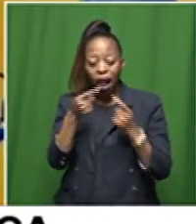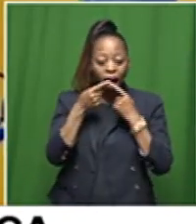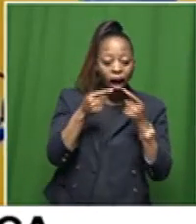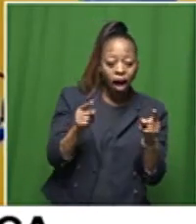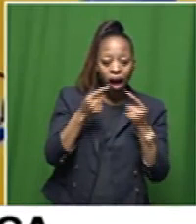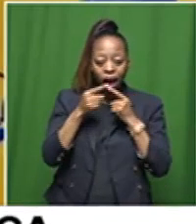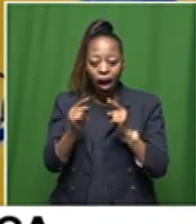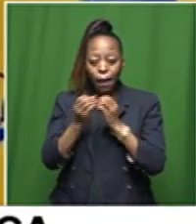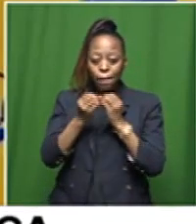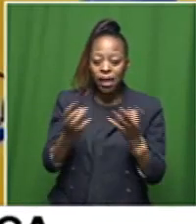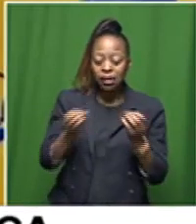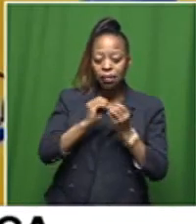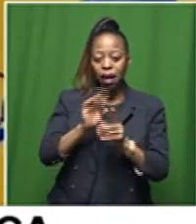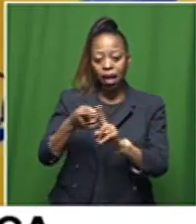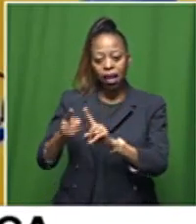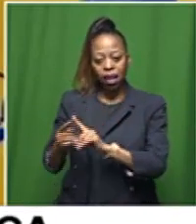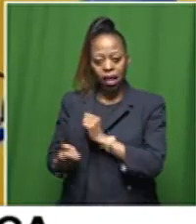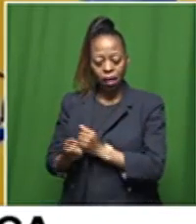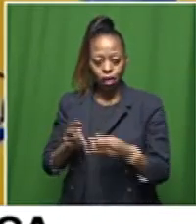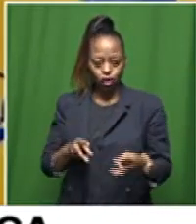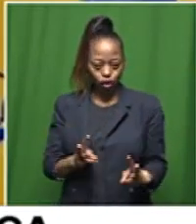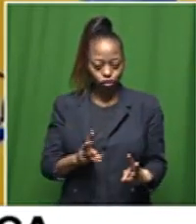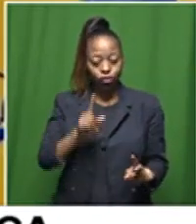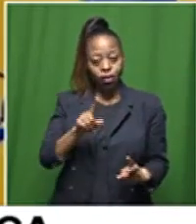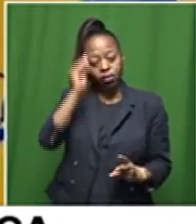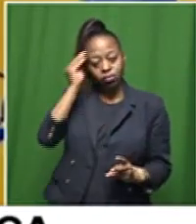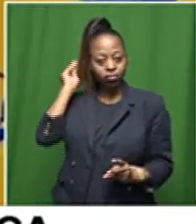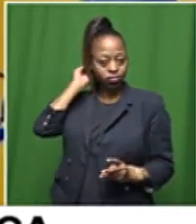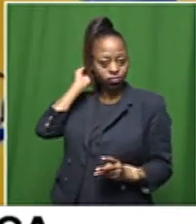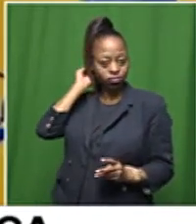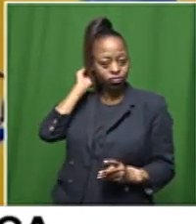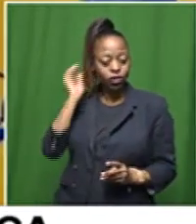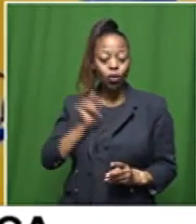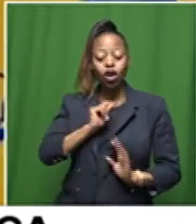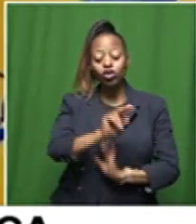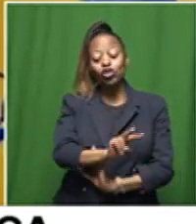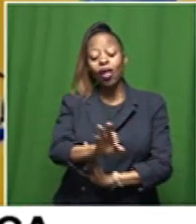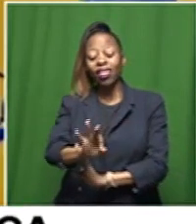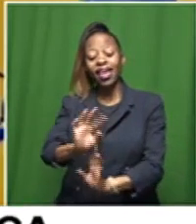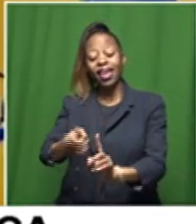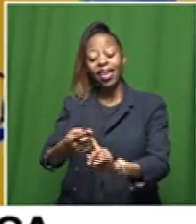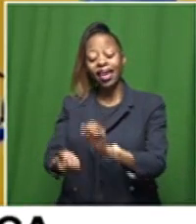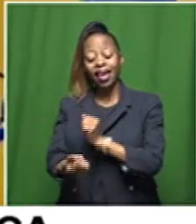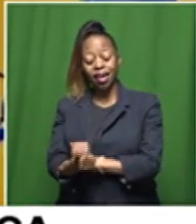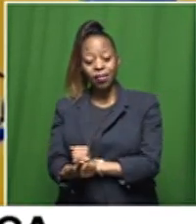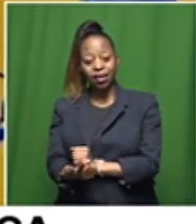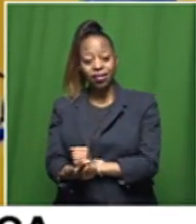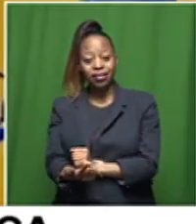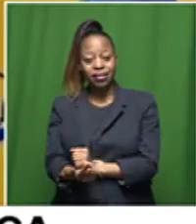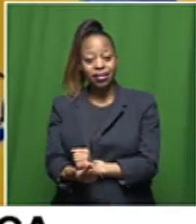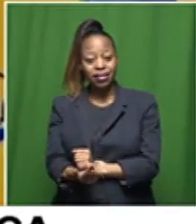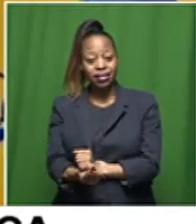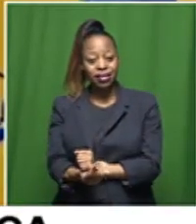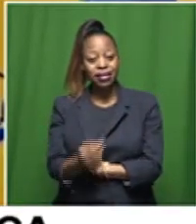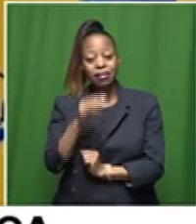announcing about so many fatalities on the road. You must remember that for every 2 or 3 fatalities in an accident, there